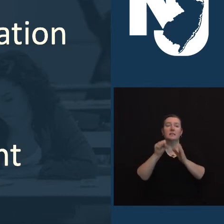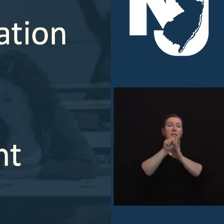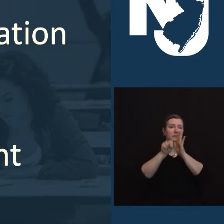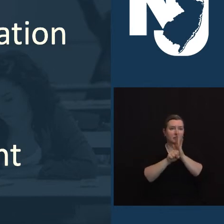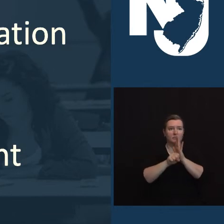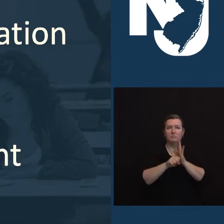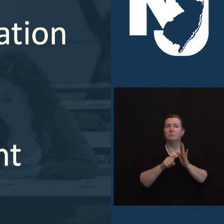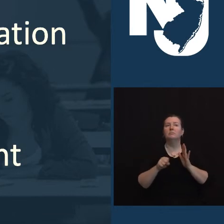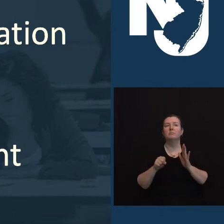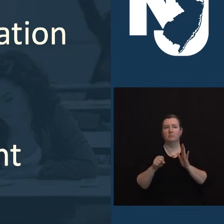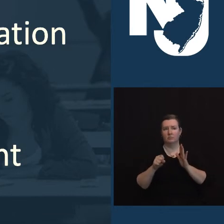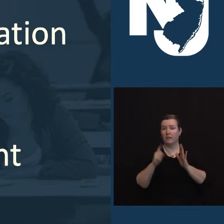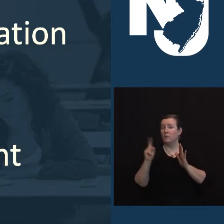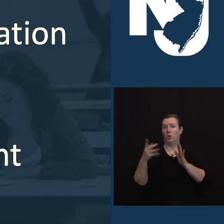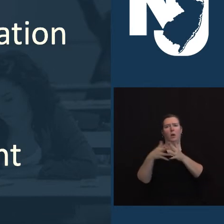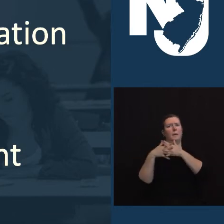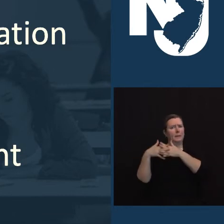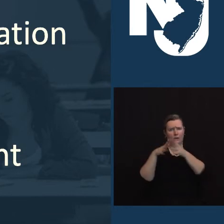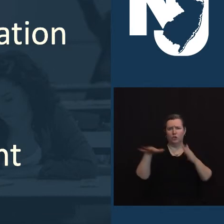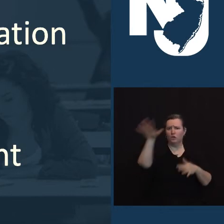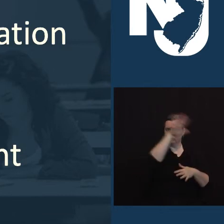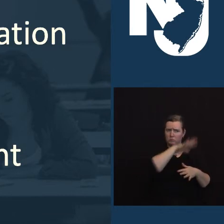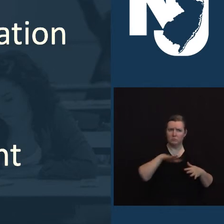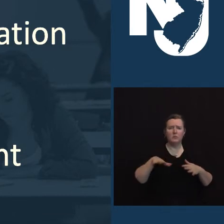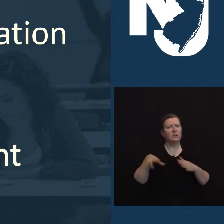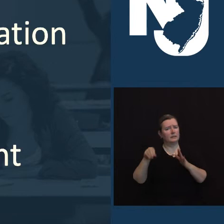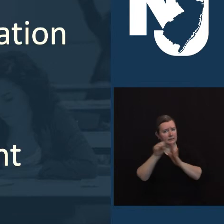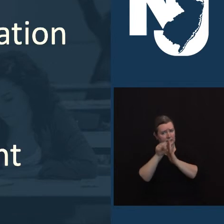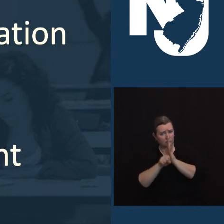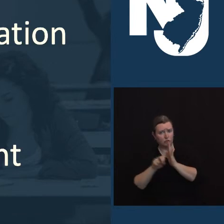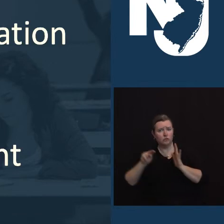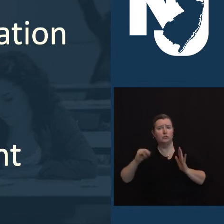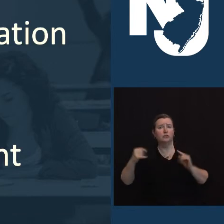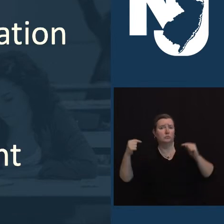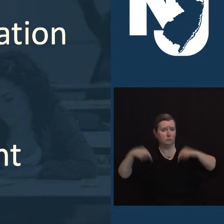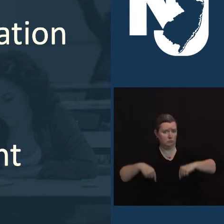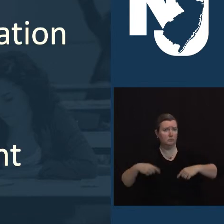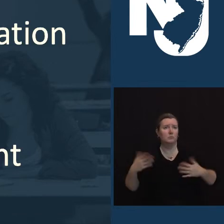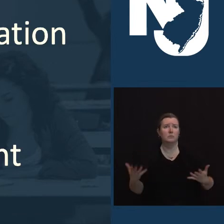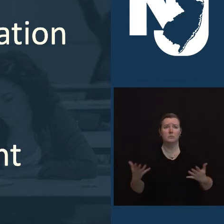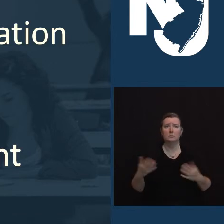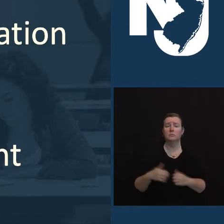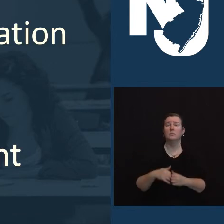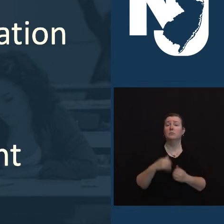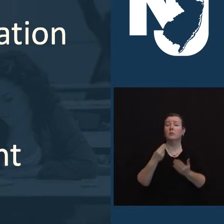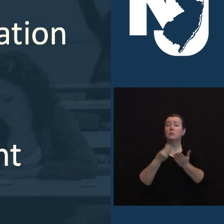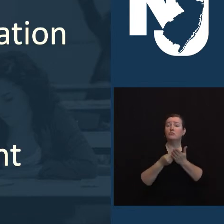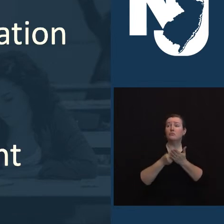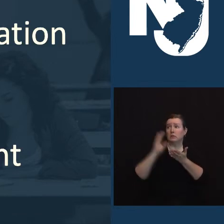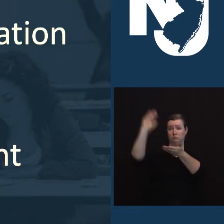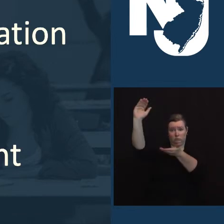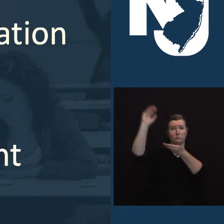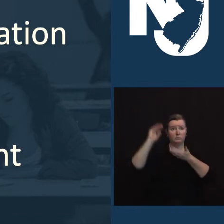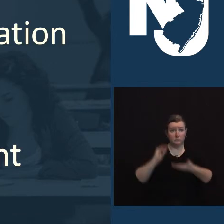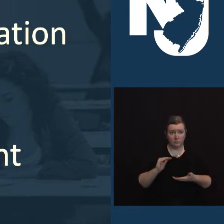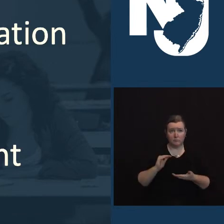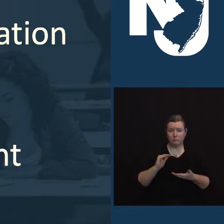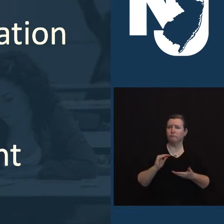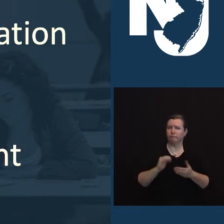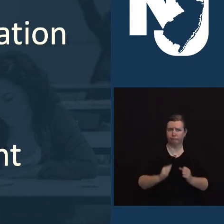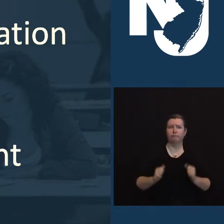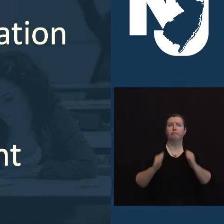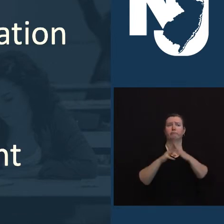too often overlooked. This grant program will further build on the state law I proudly signed in